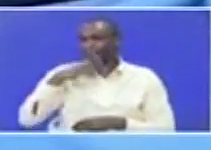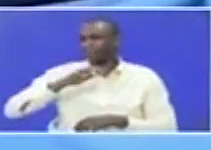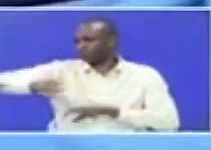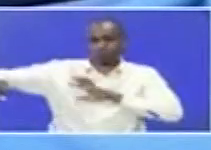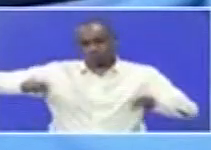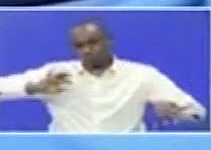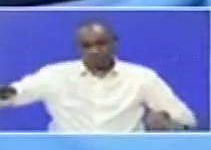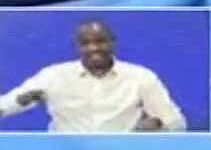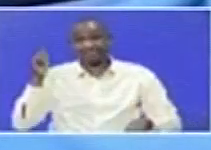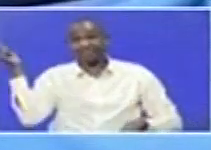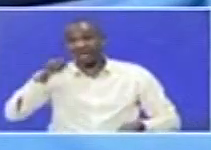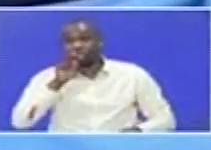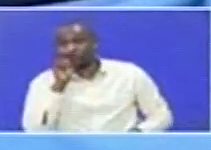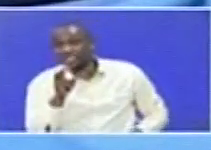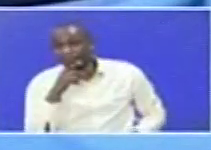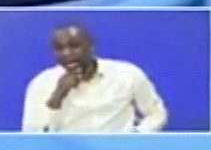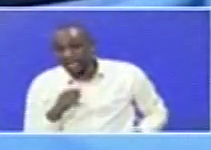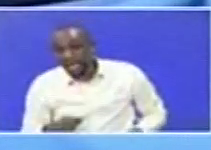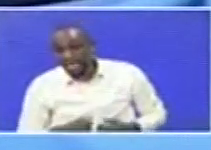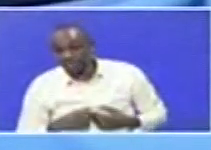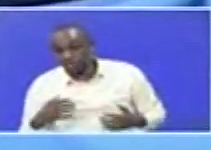drawn to see the bizarre man.